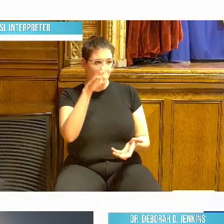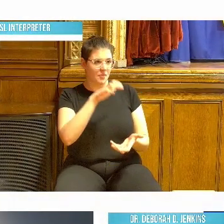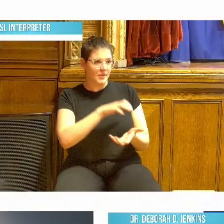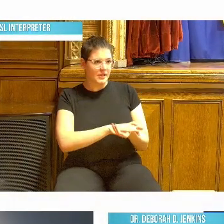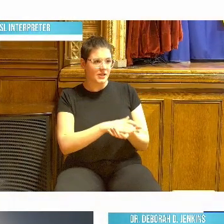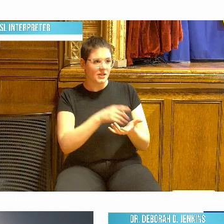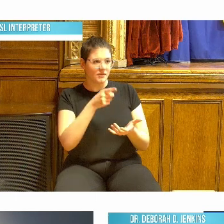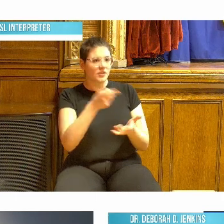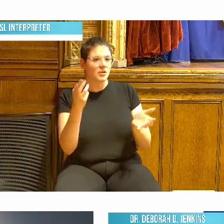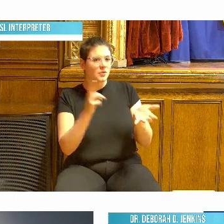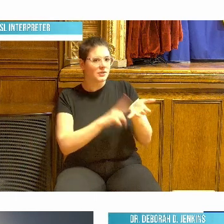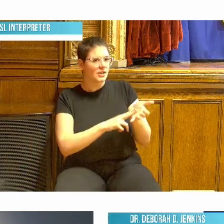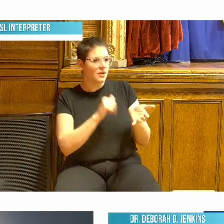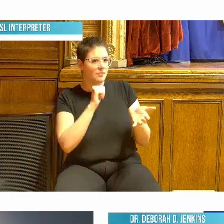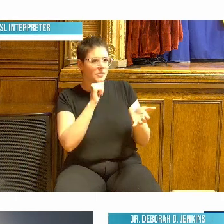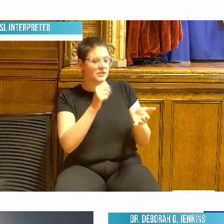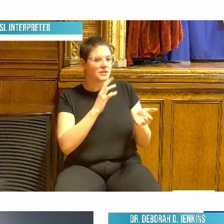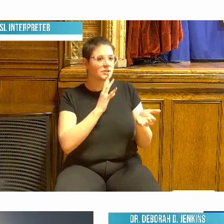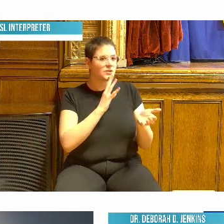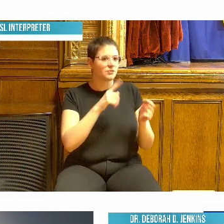did not get to speak?